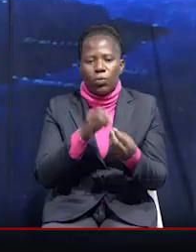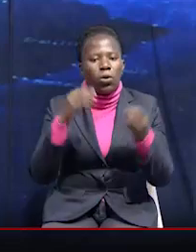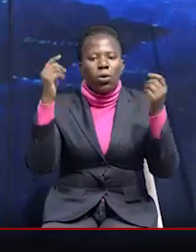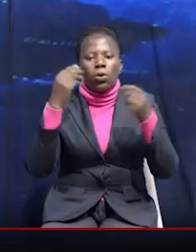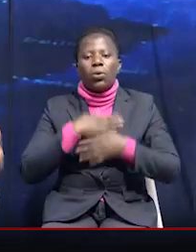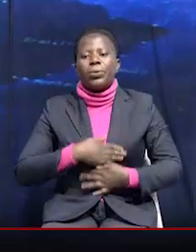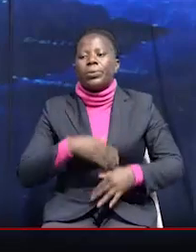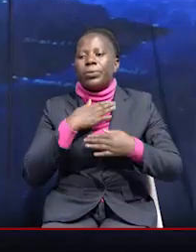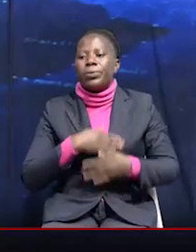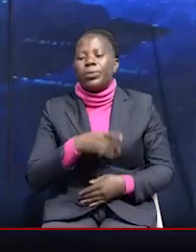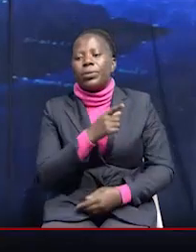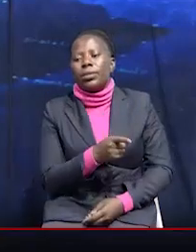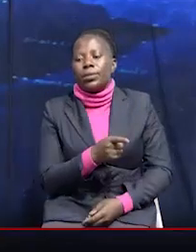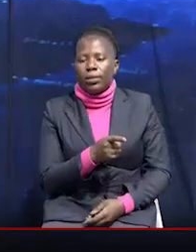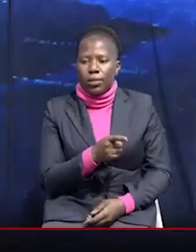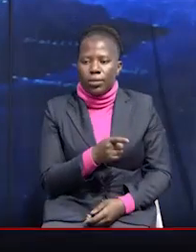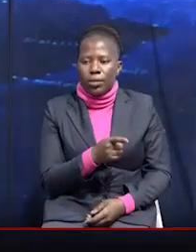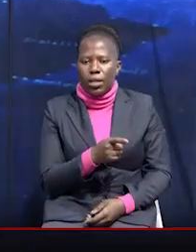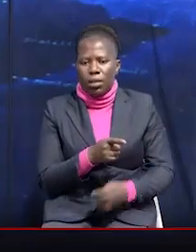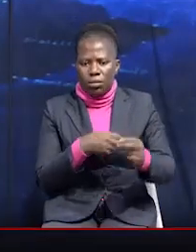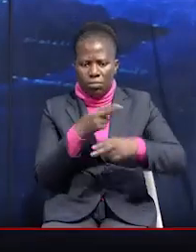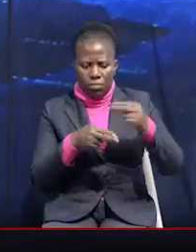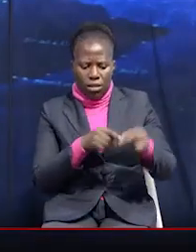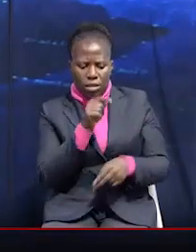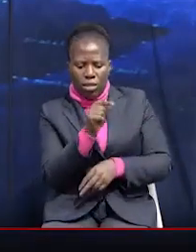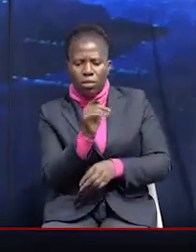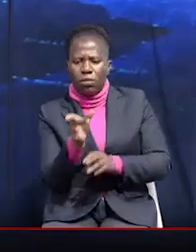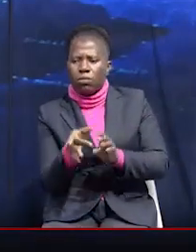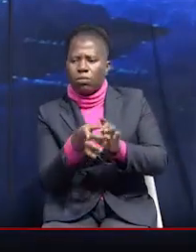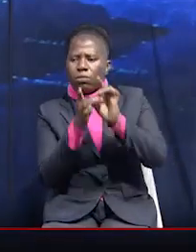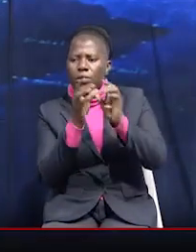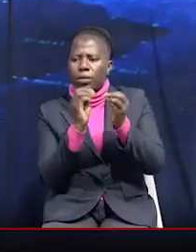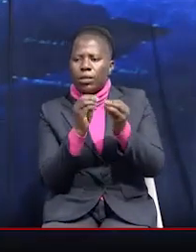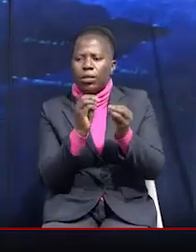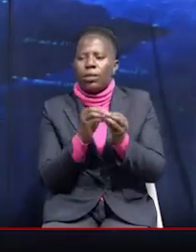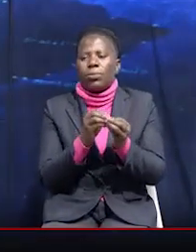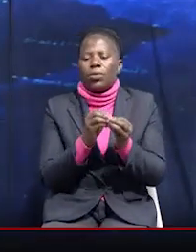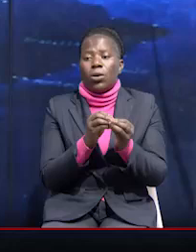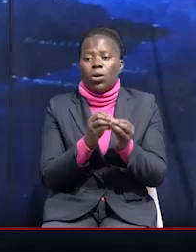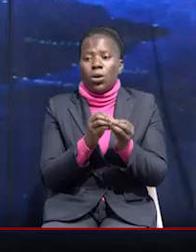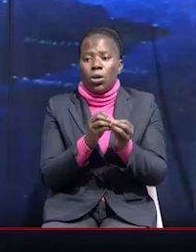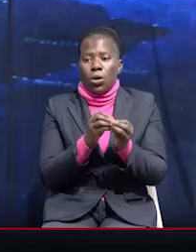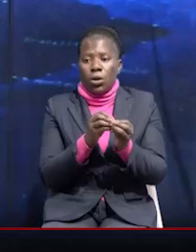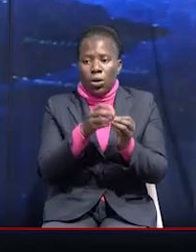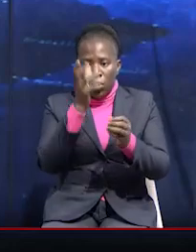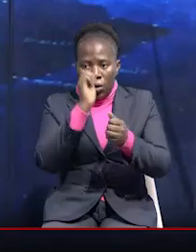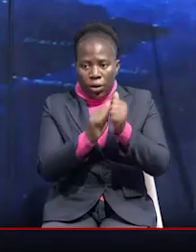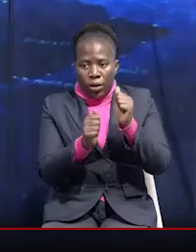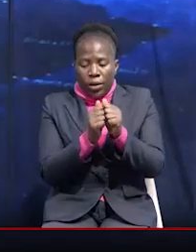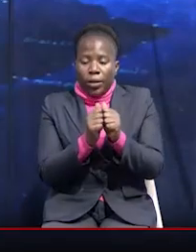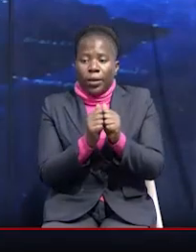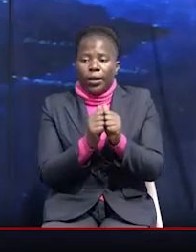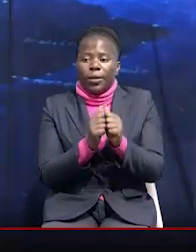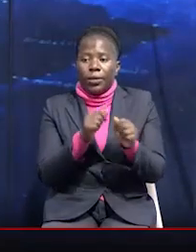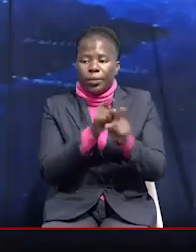and again that does not match with the income generating capacity, meaning even at a personal level, be it even from the concept of